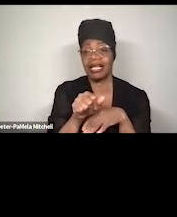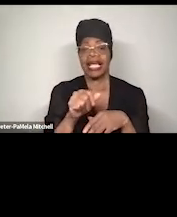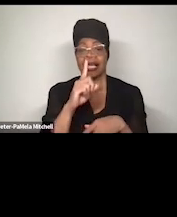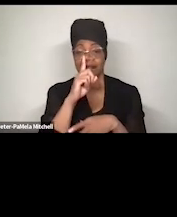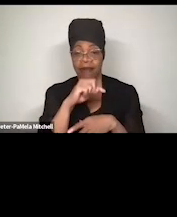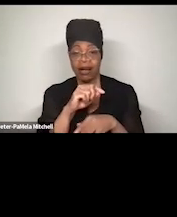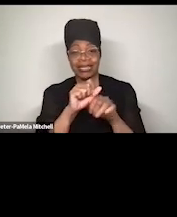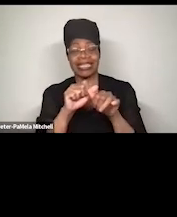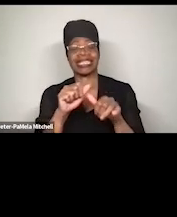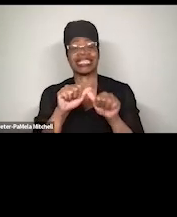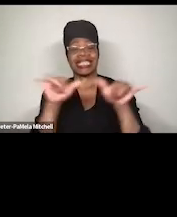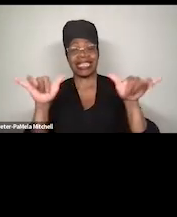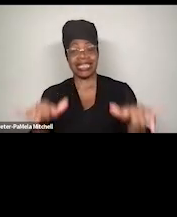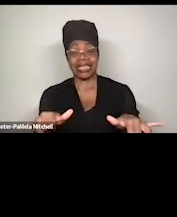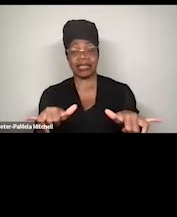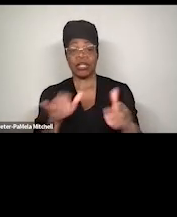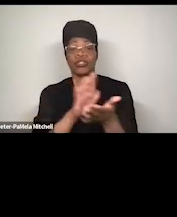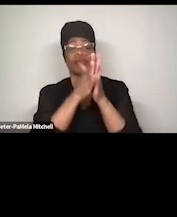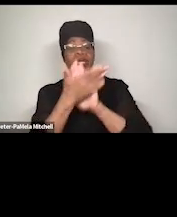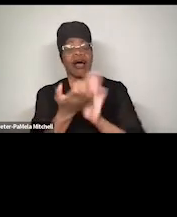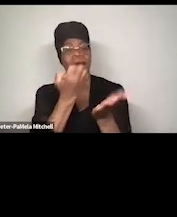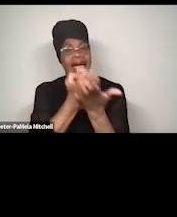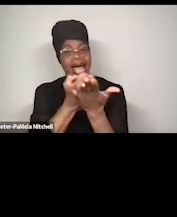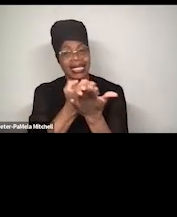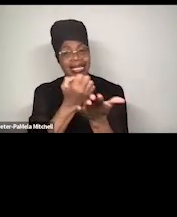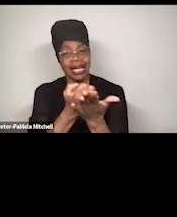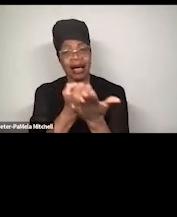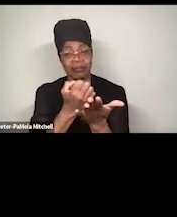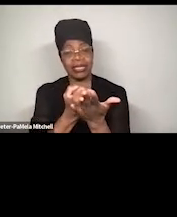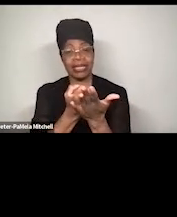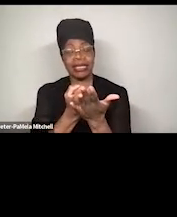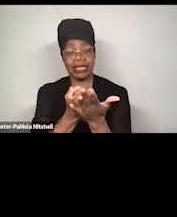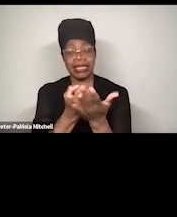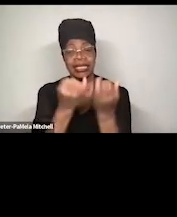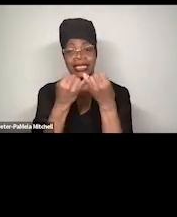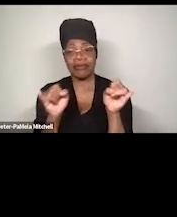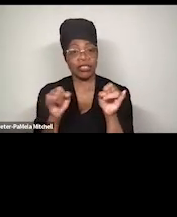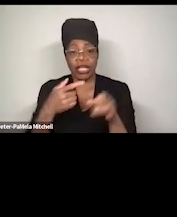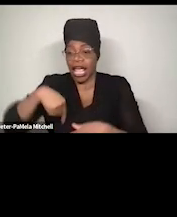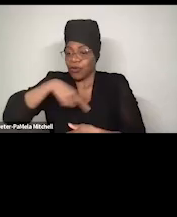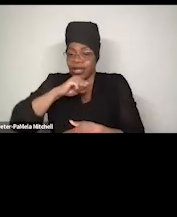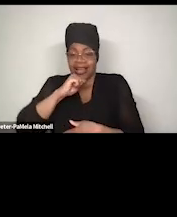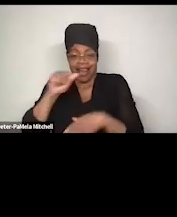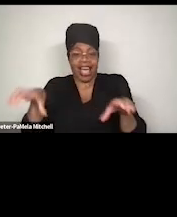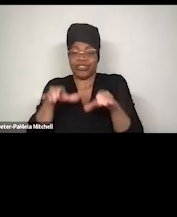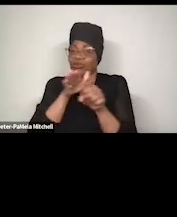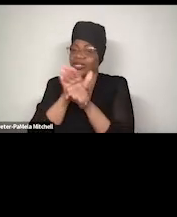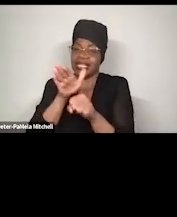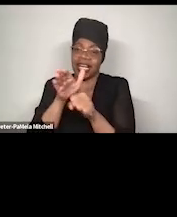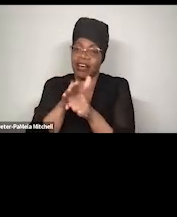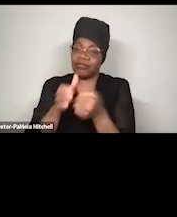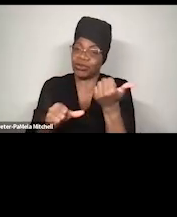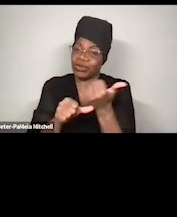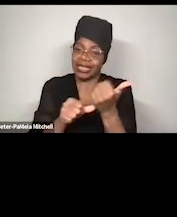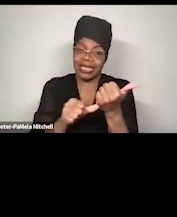socially independent. That's very, very challenging, and we see that we're not doing enough here to assist in that transition. And then